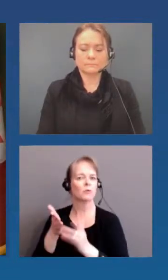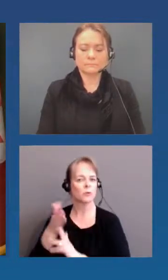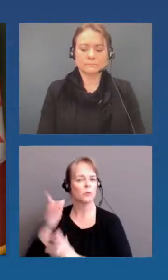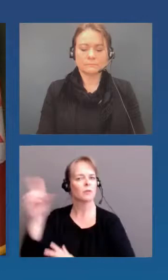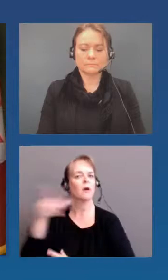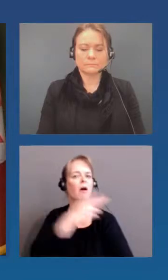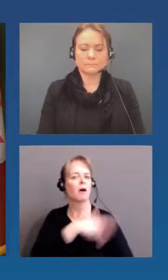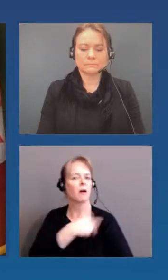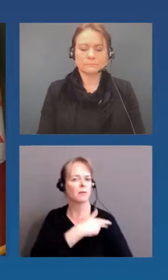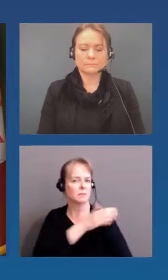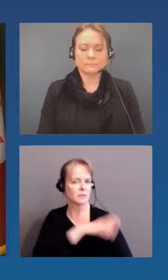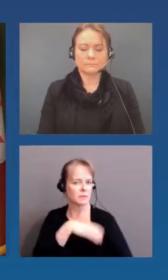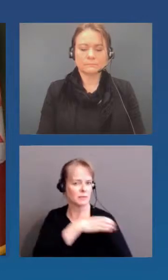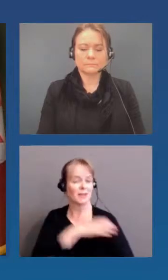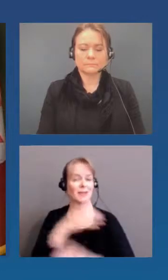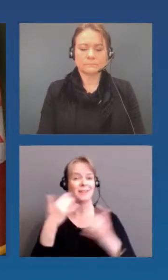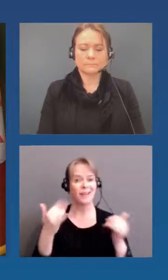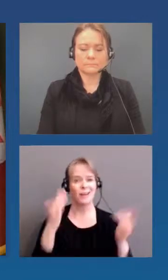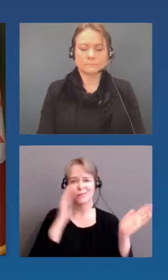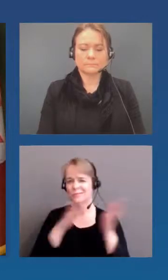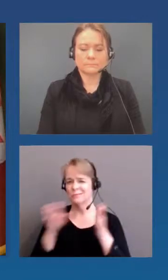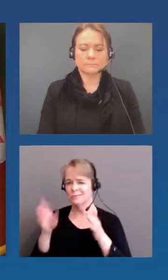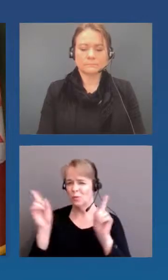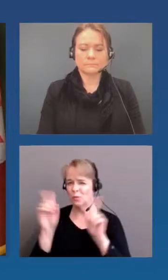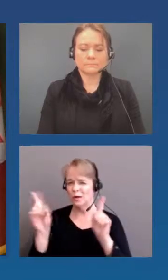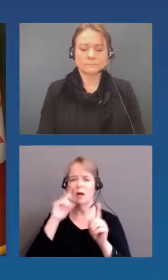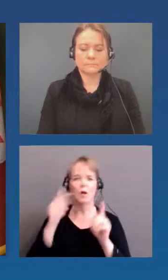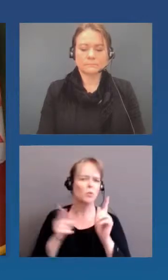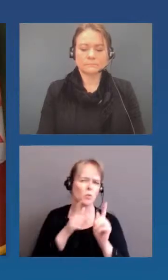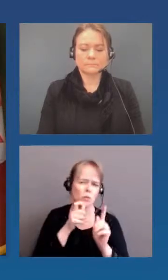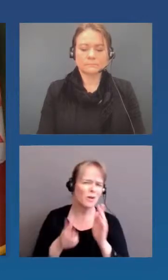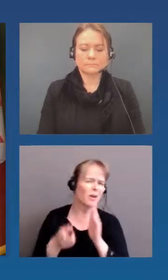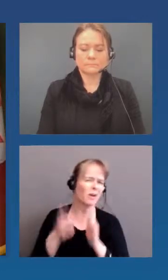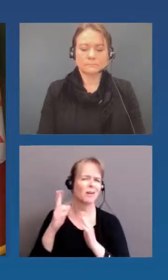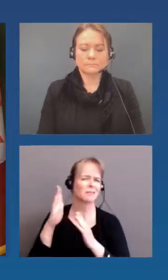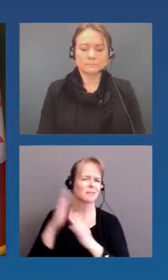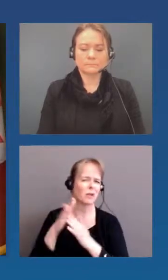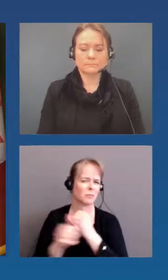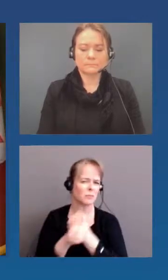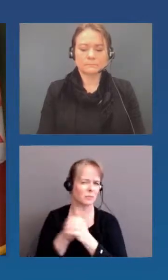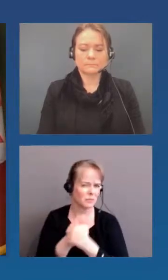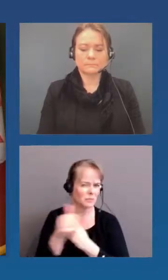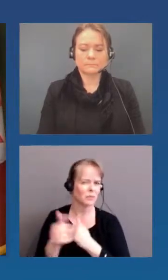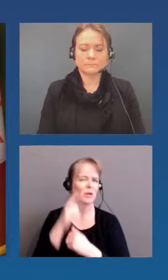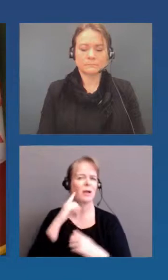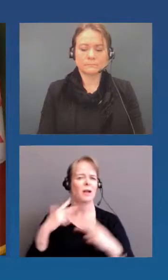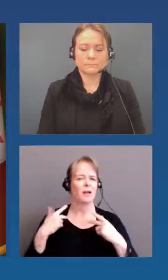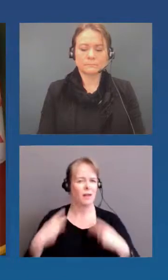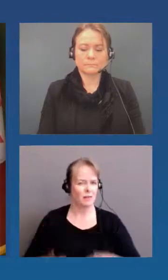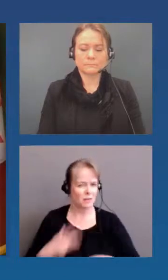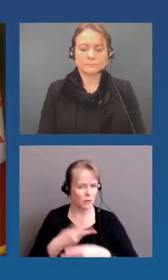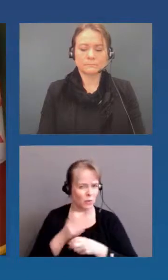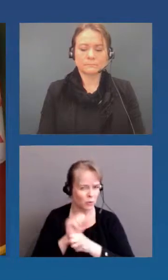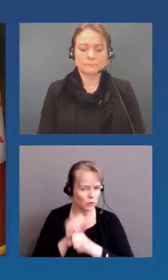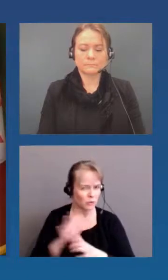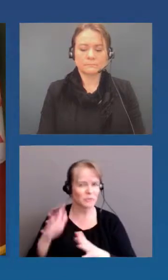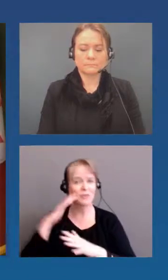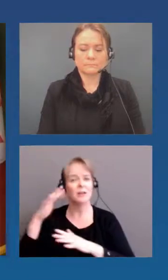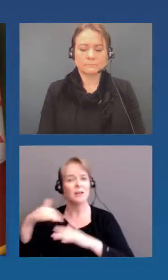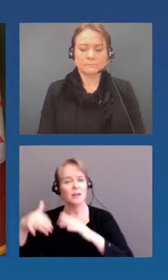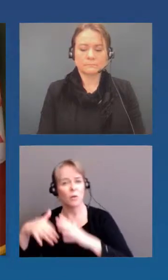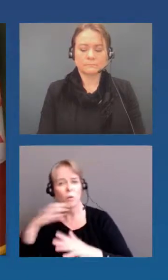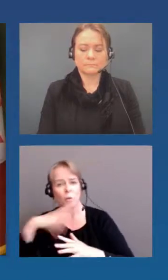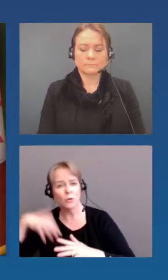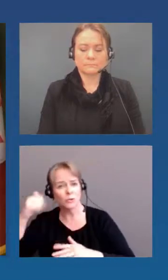very high priority healthcare workers. Vaccination of Indigenous older adults and other congregate care setting for seniors,